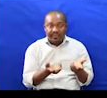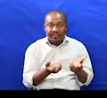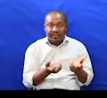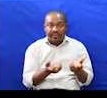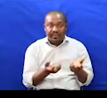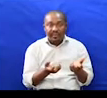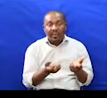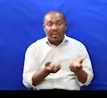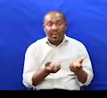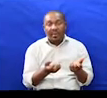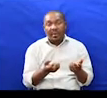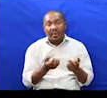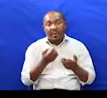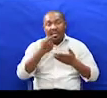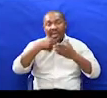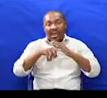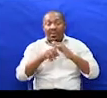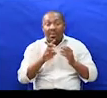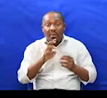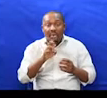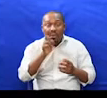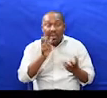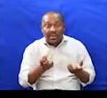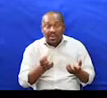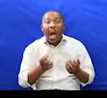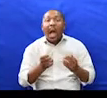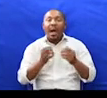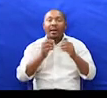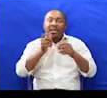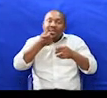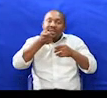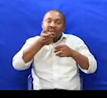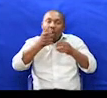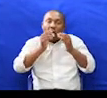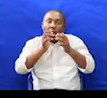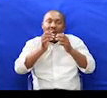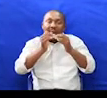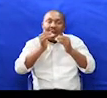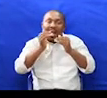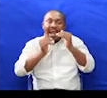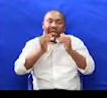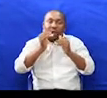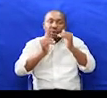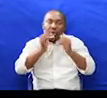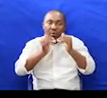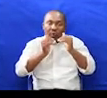element in what? In what? A small ratio. Good. In a small